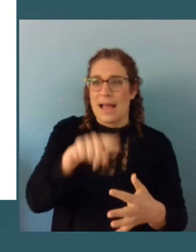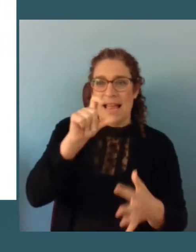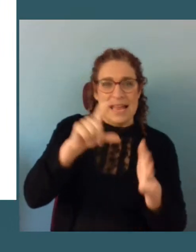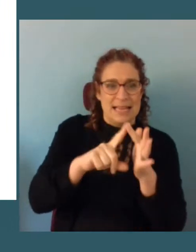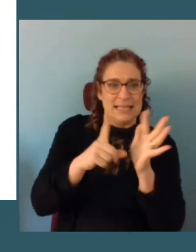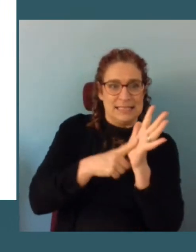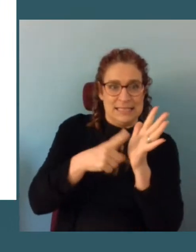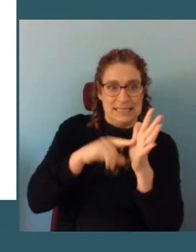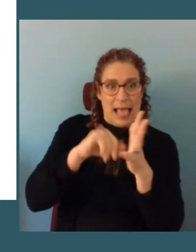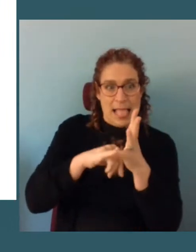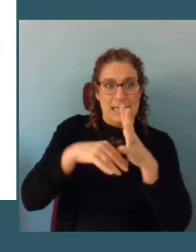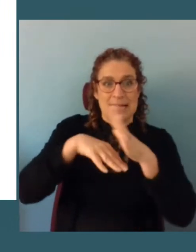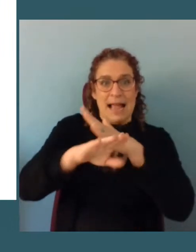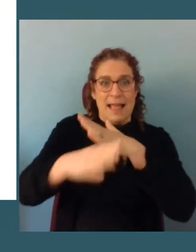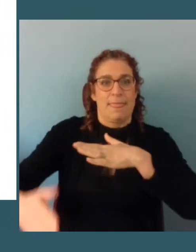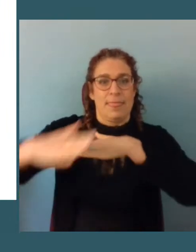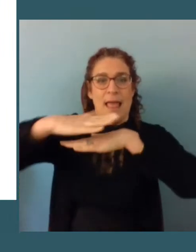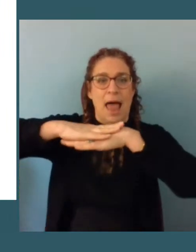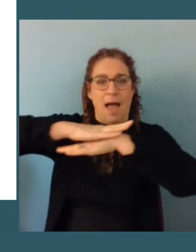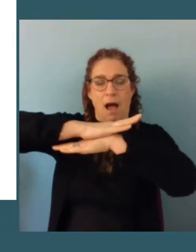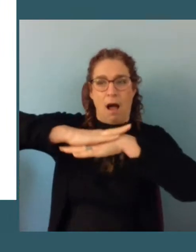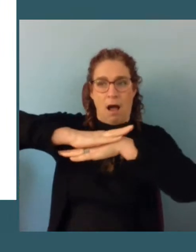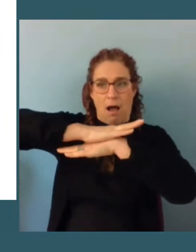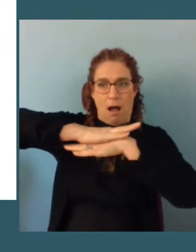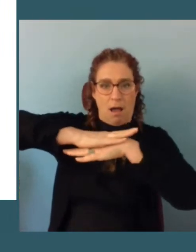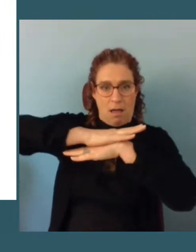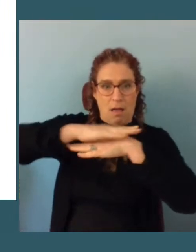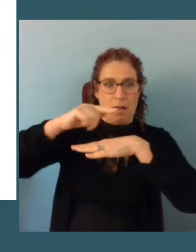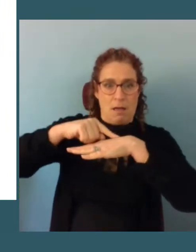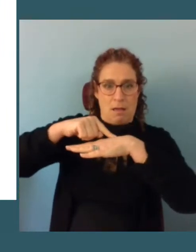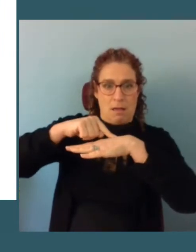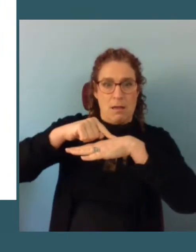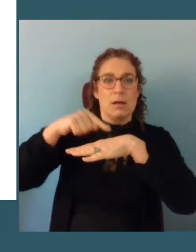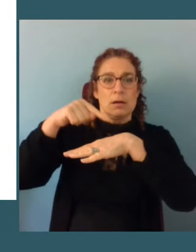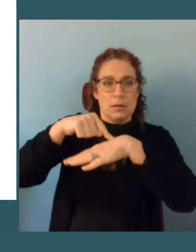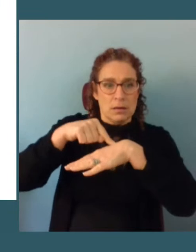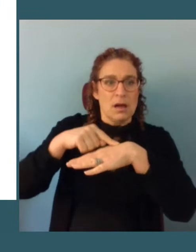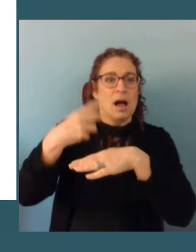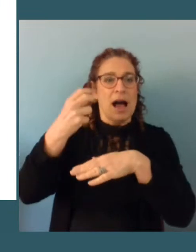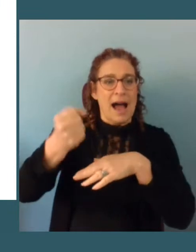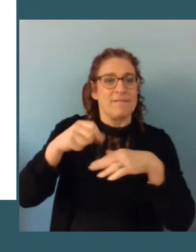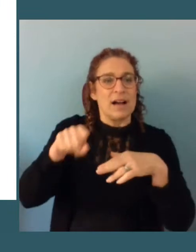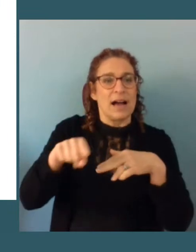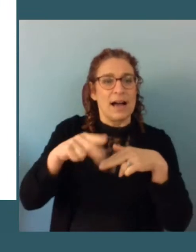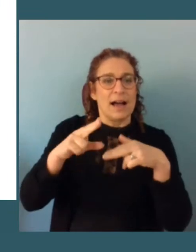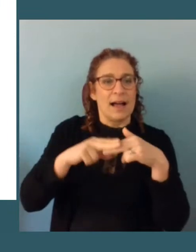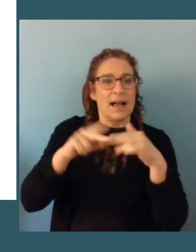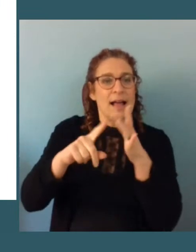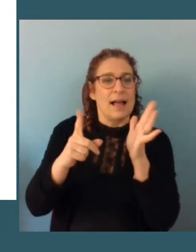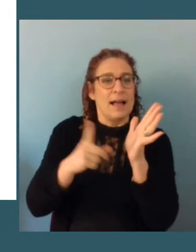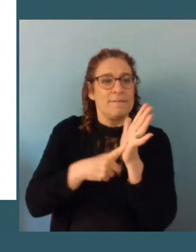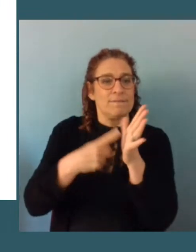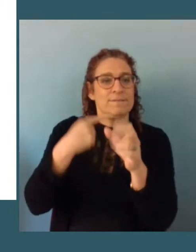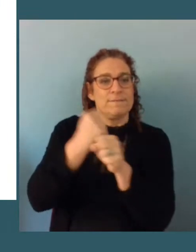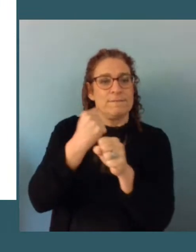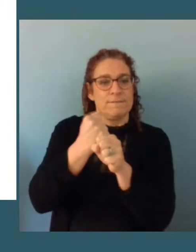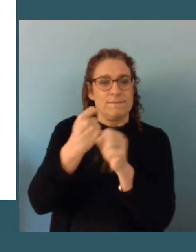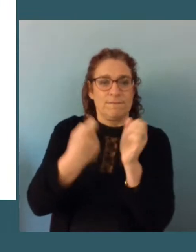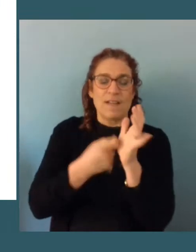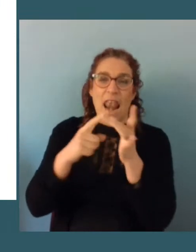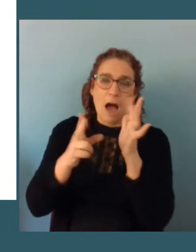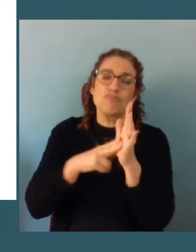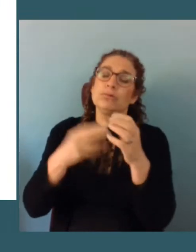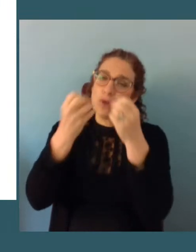skin. And it is affected by filaggrin, which has been read extensively and researched,